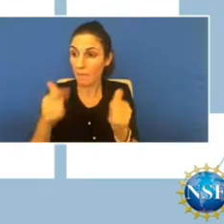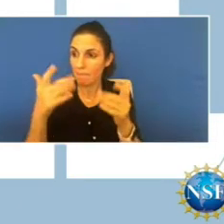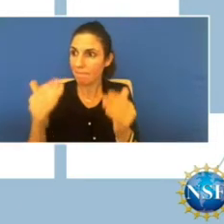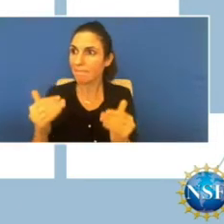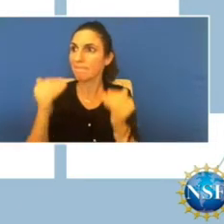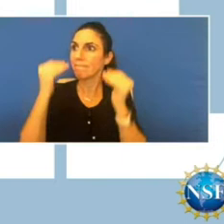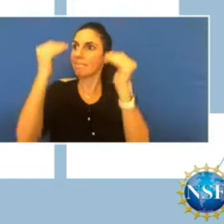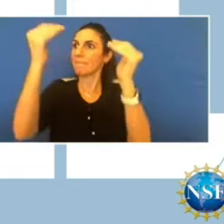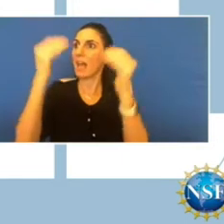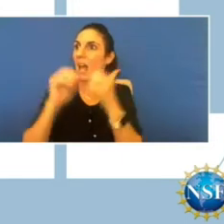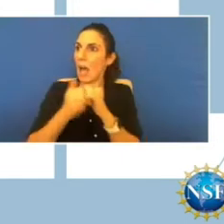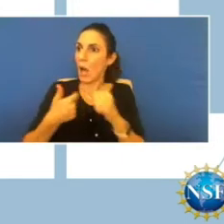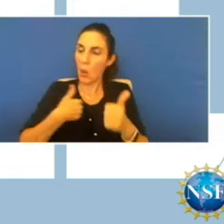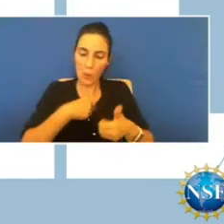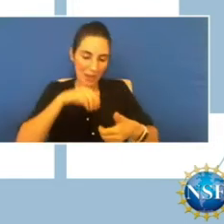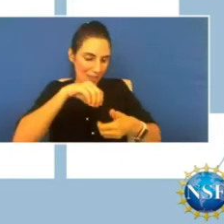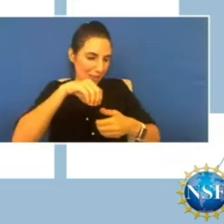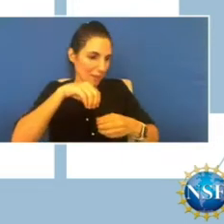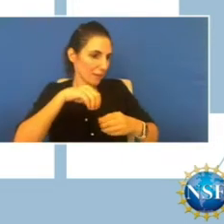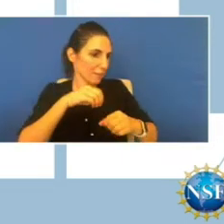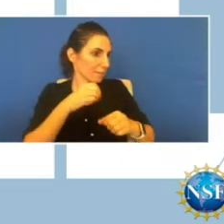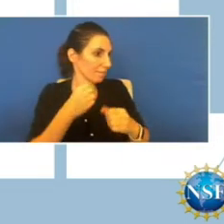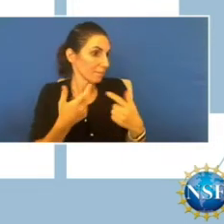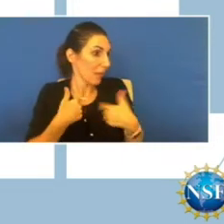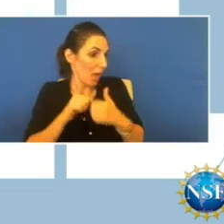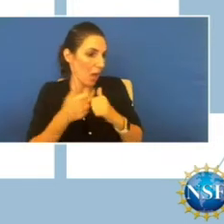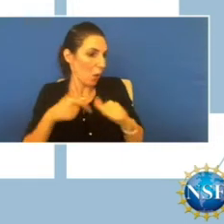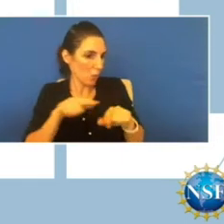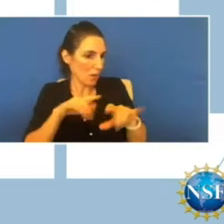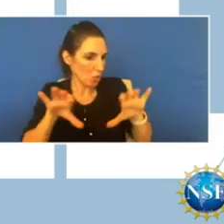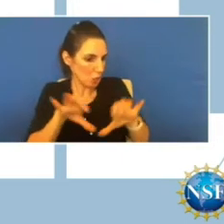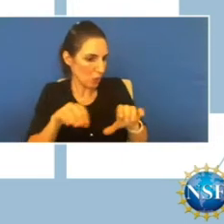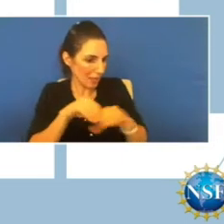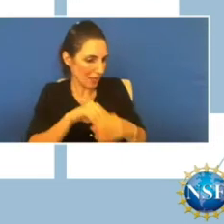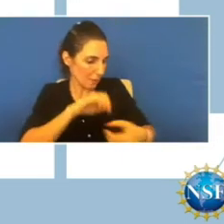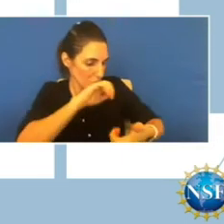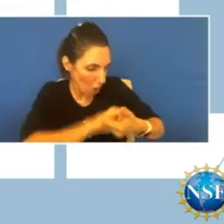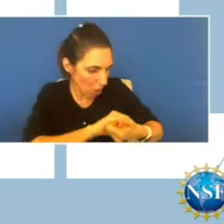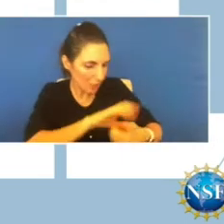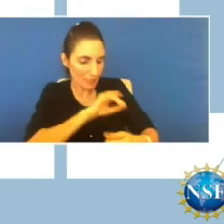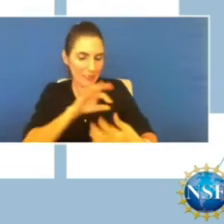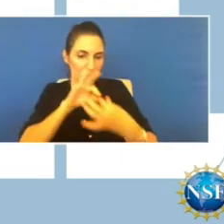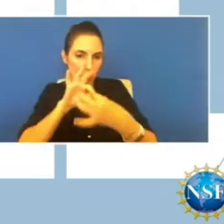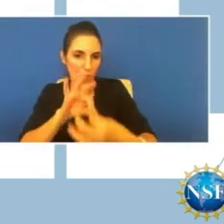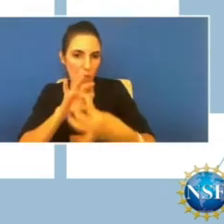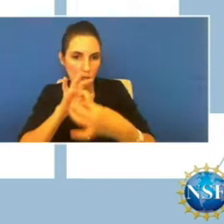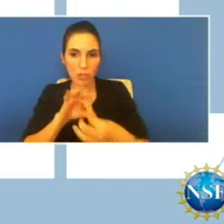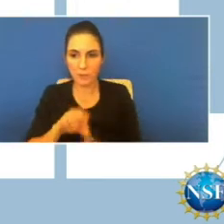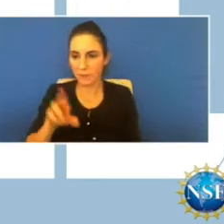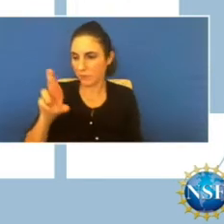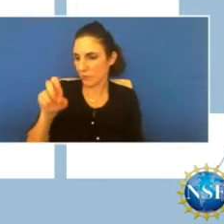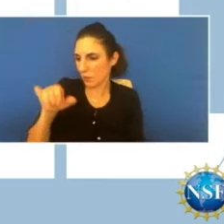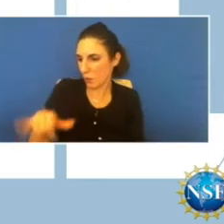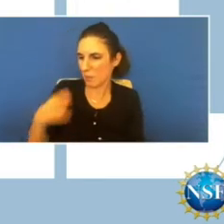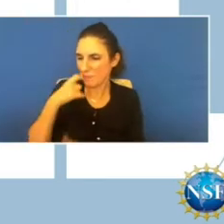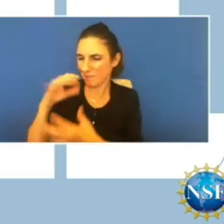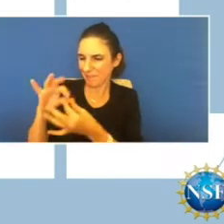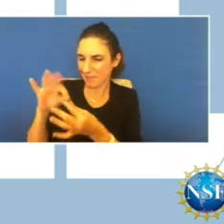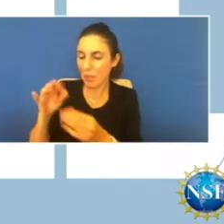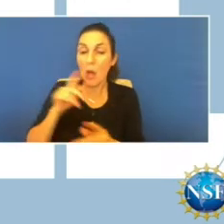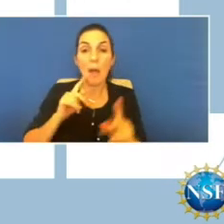partnership and relationships, so that, as I think Remy and Shruti both pointed out, that